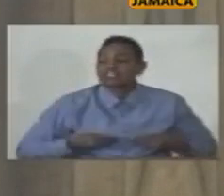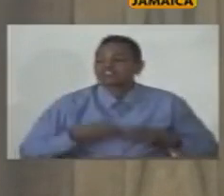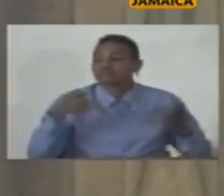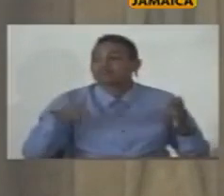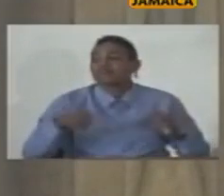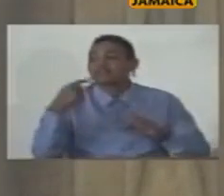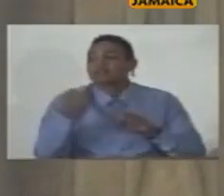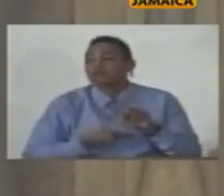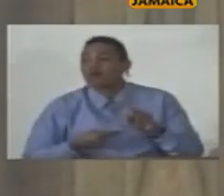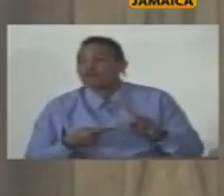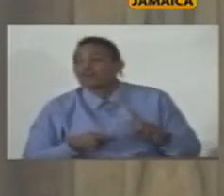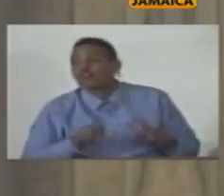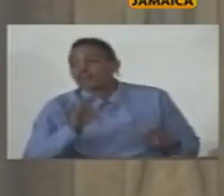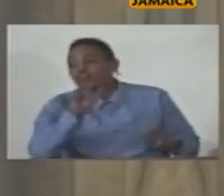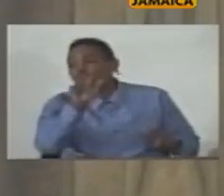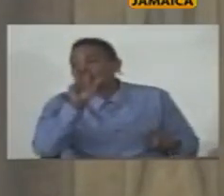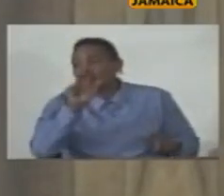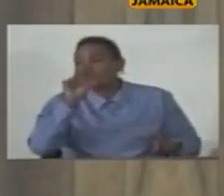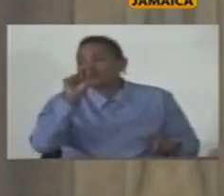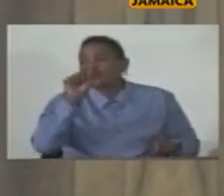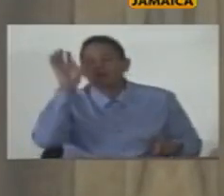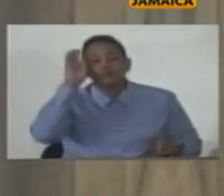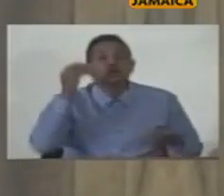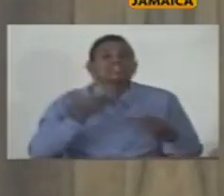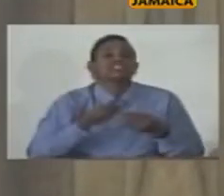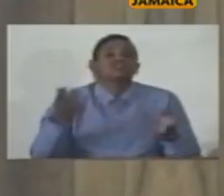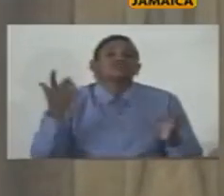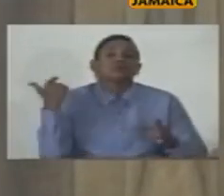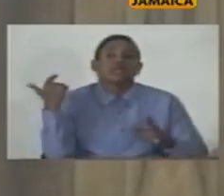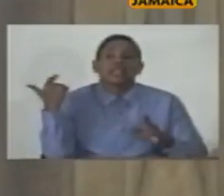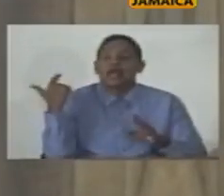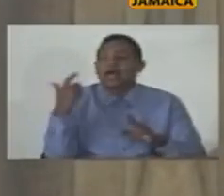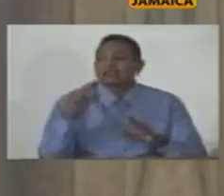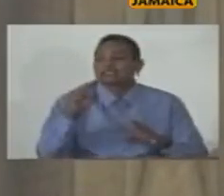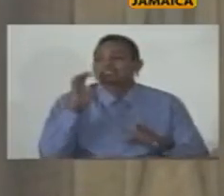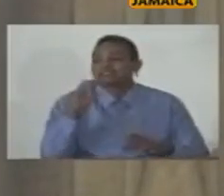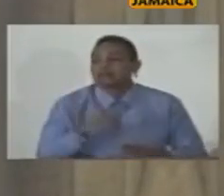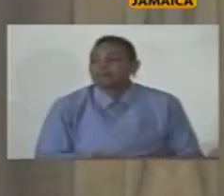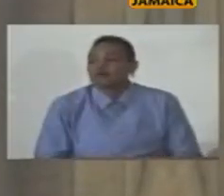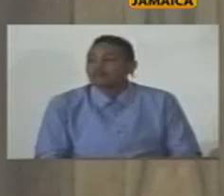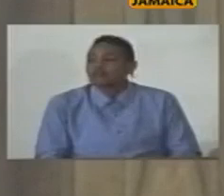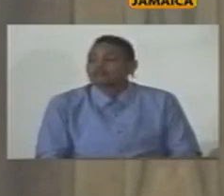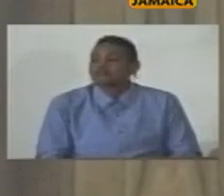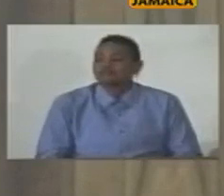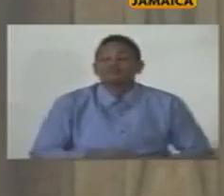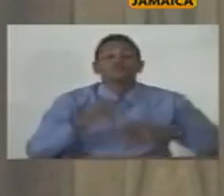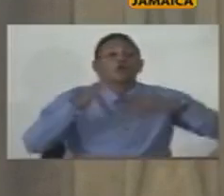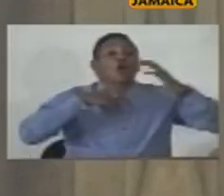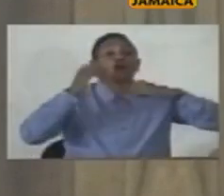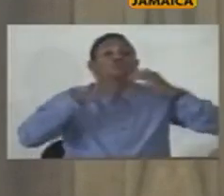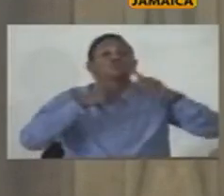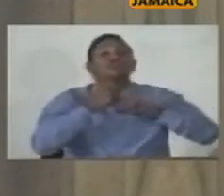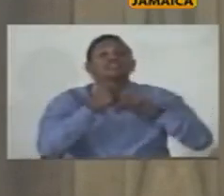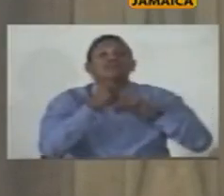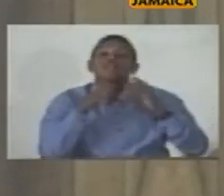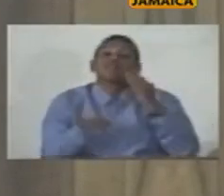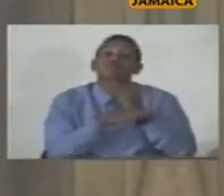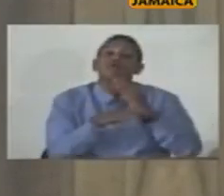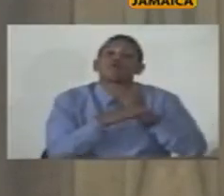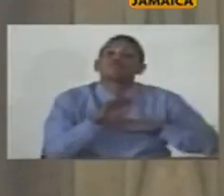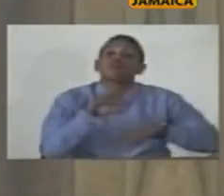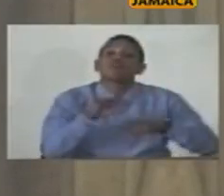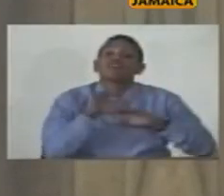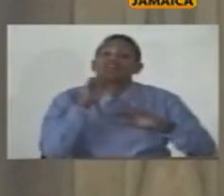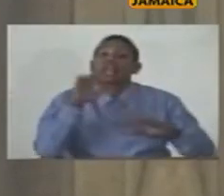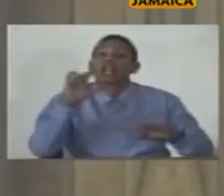month. 320 was distributed last December. Construction of a football field and